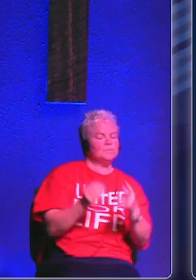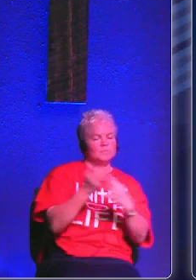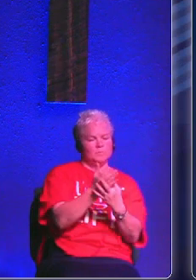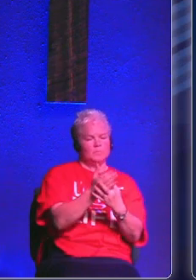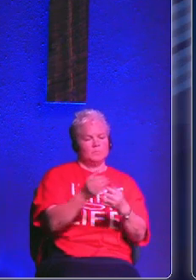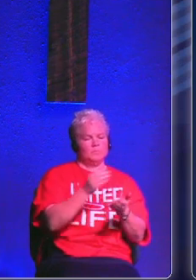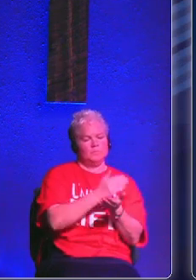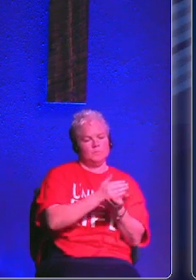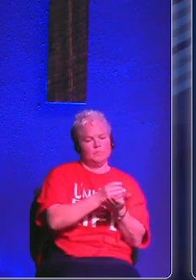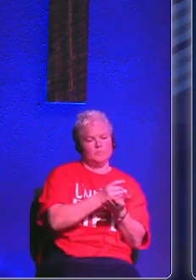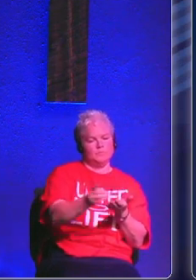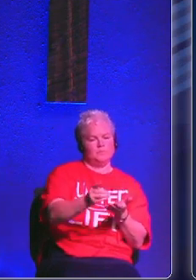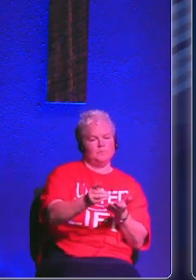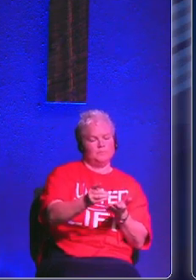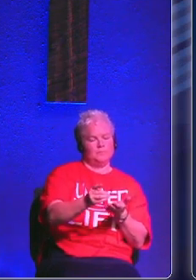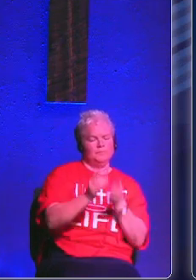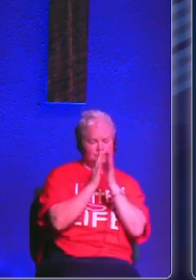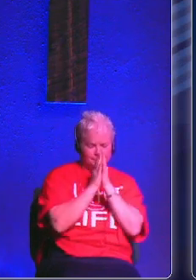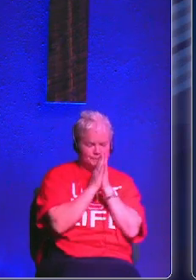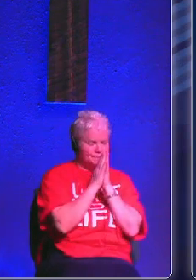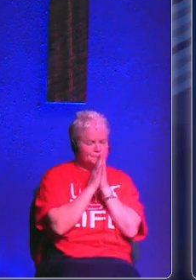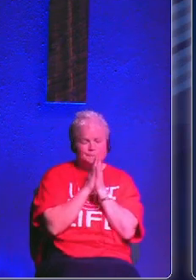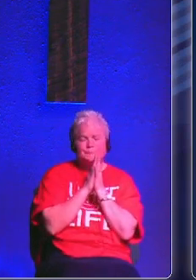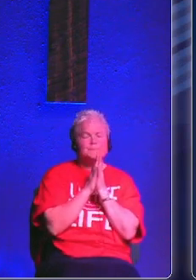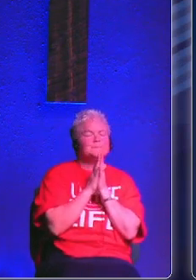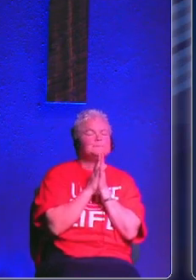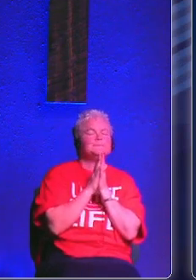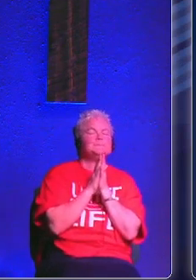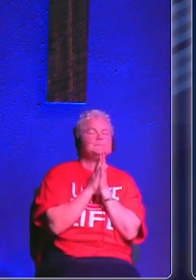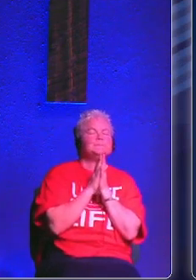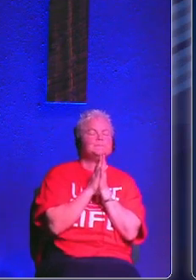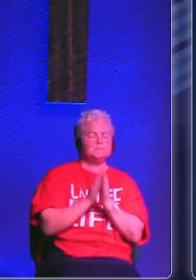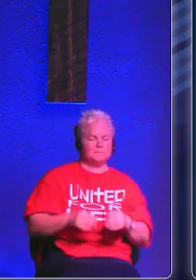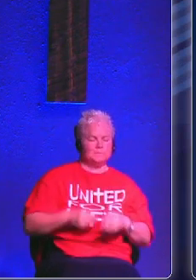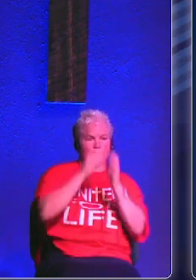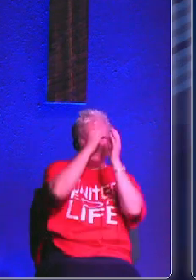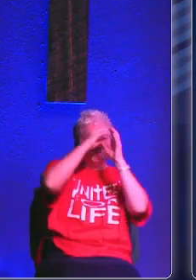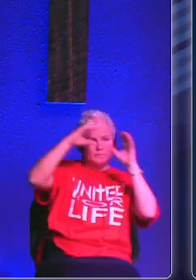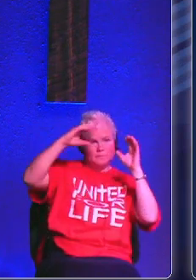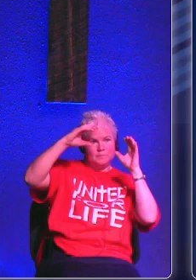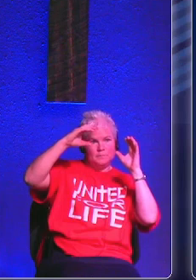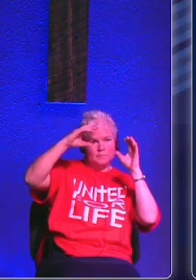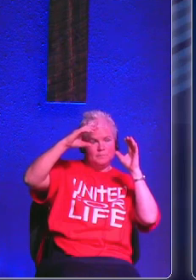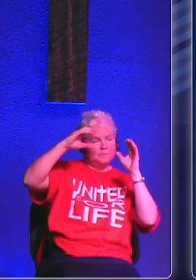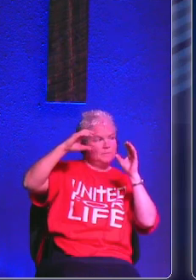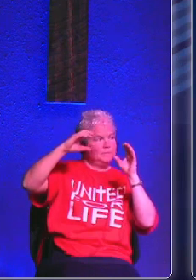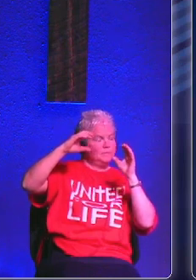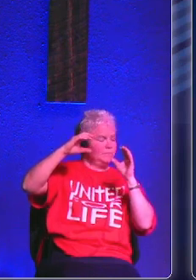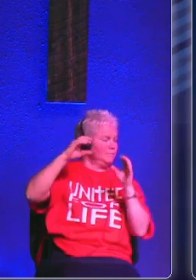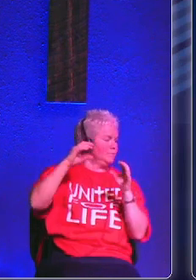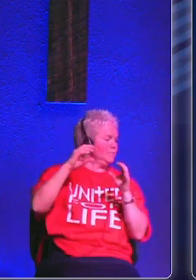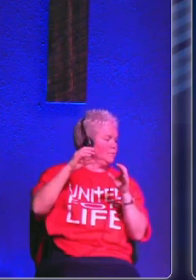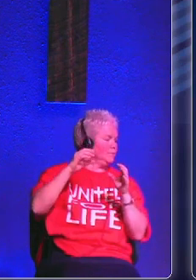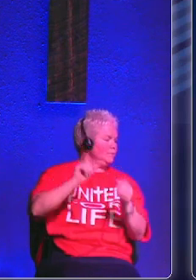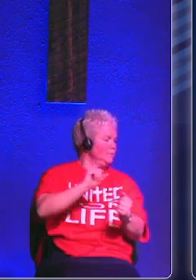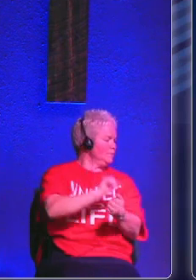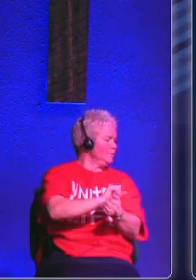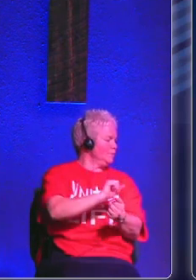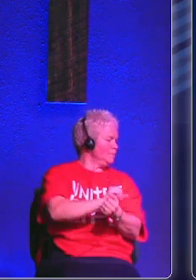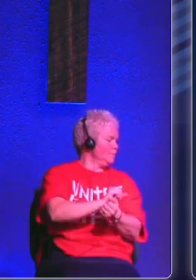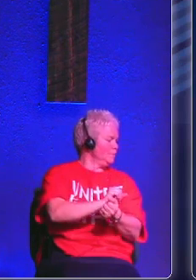week, focus, time, energy. Praying, focus, time, energy,